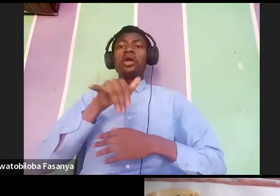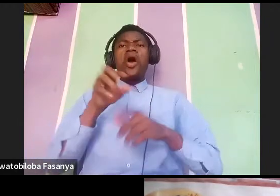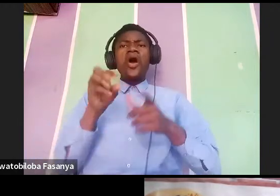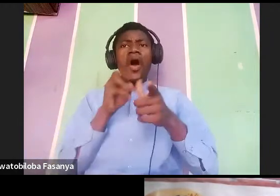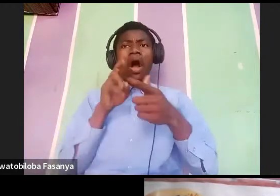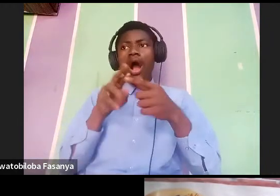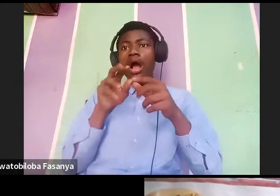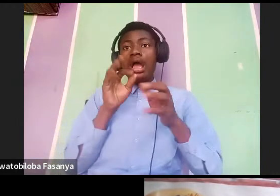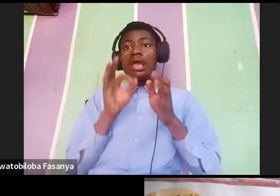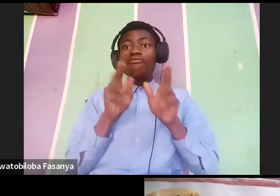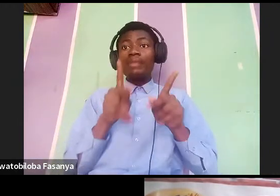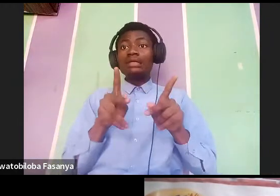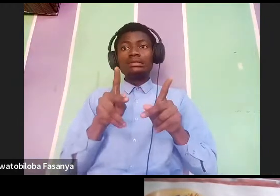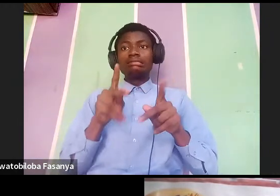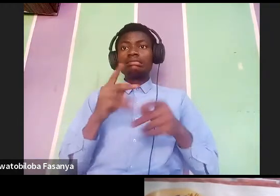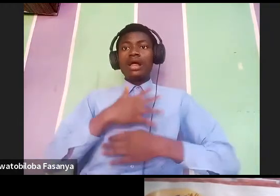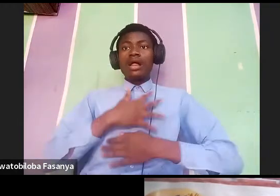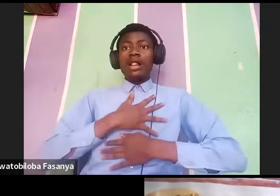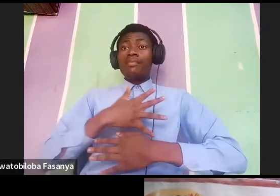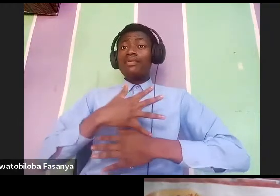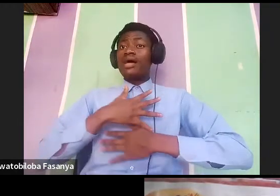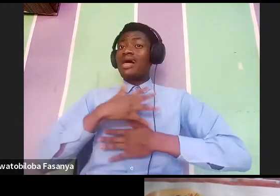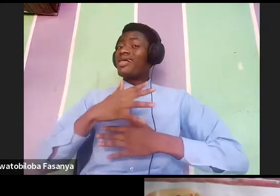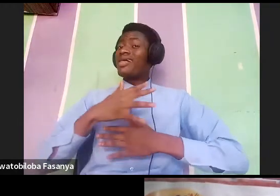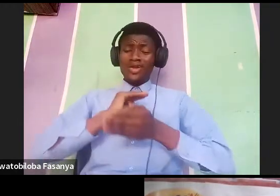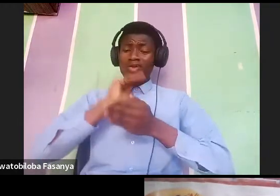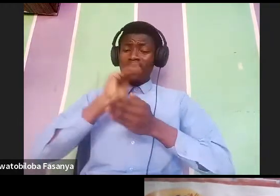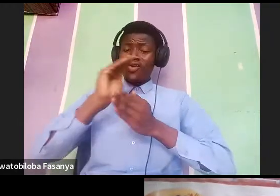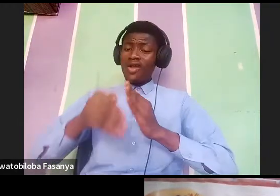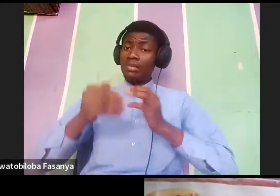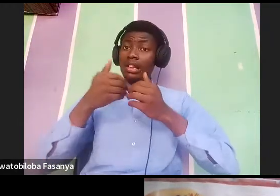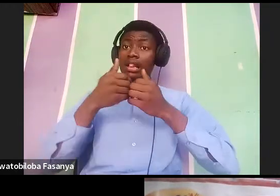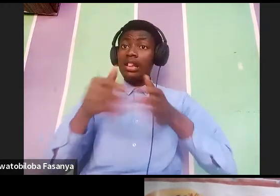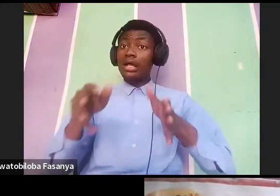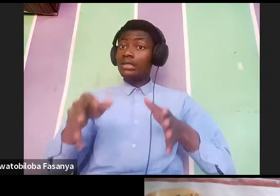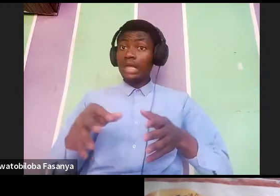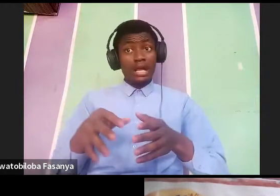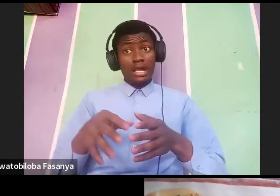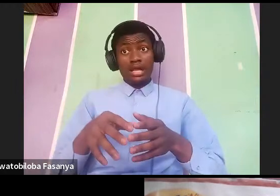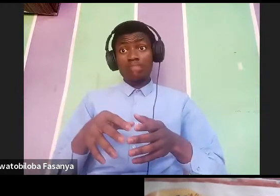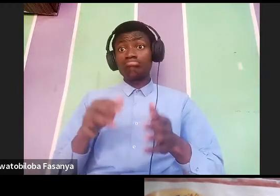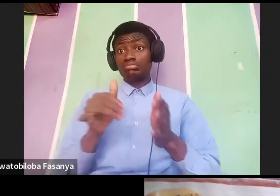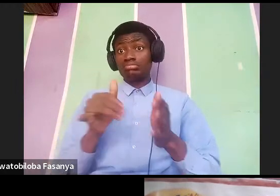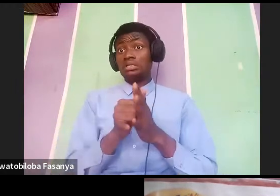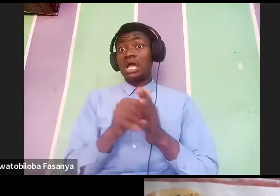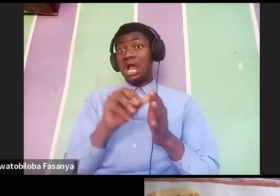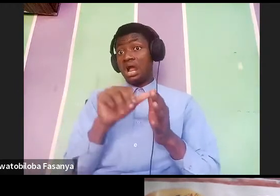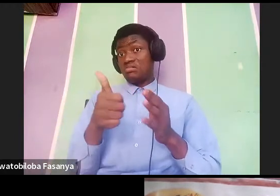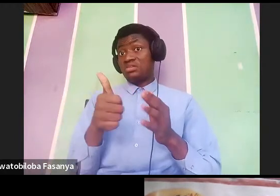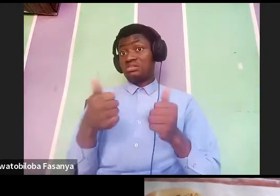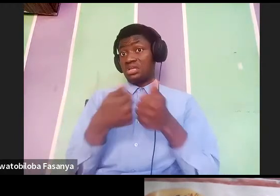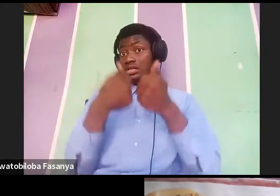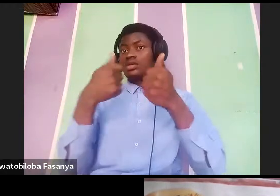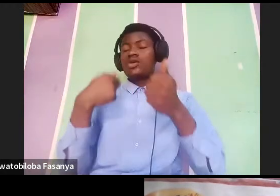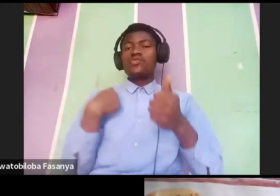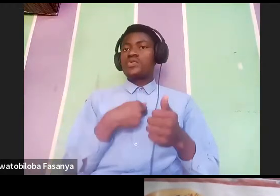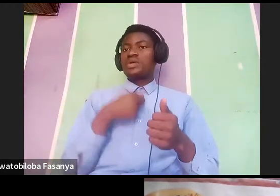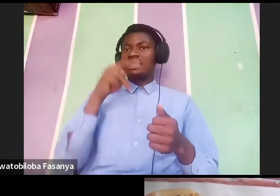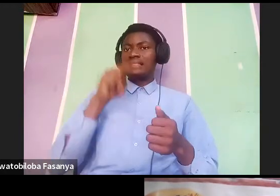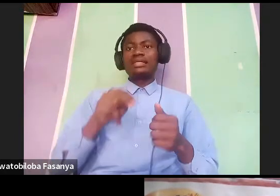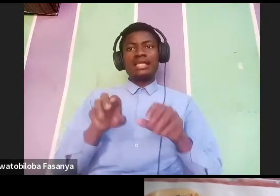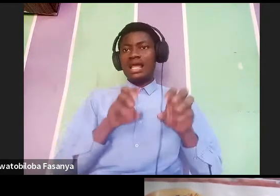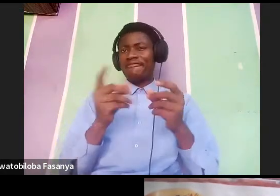that's another ball game, which we might need to do other things. But if the person has not lost breath entirely, at that point in